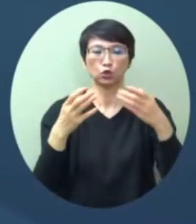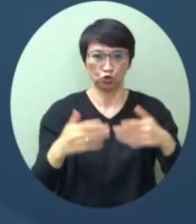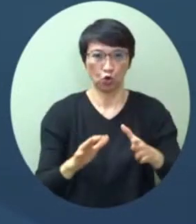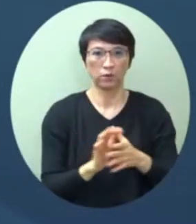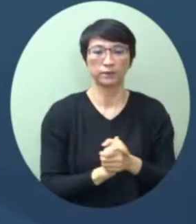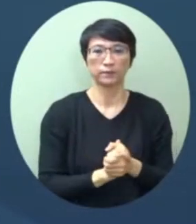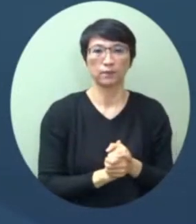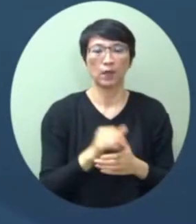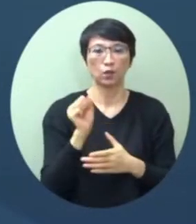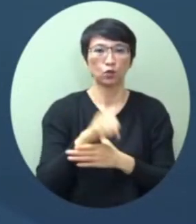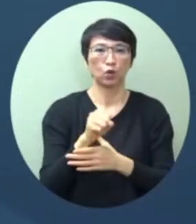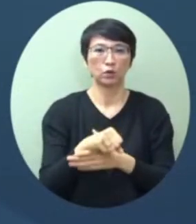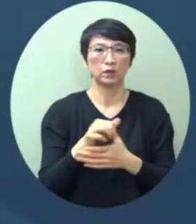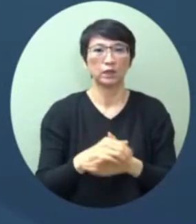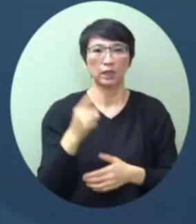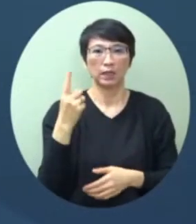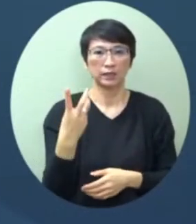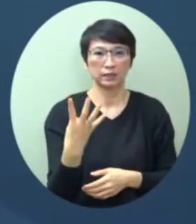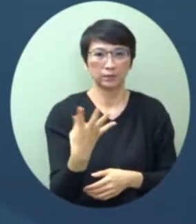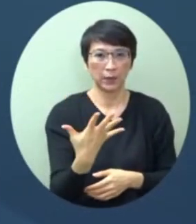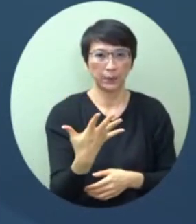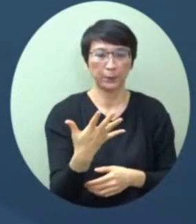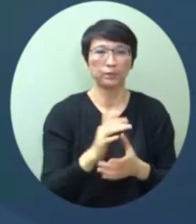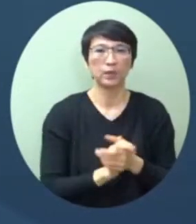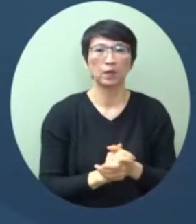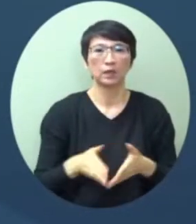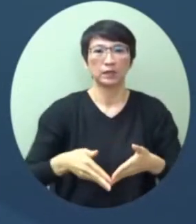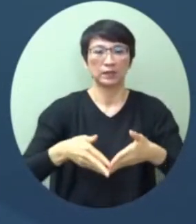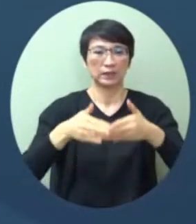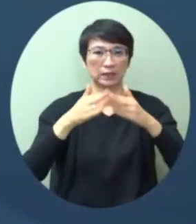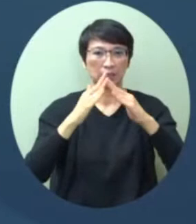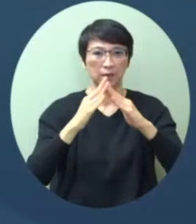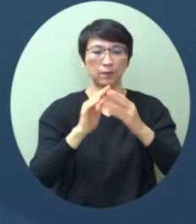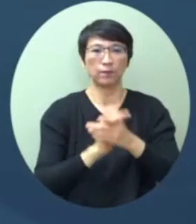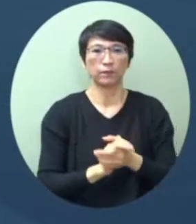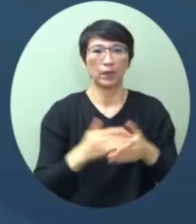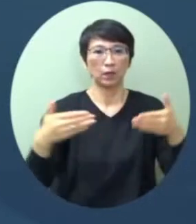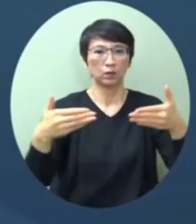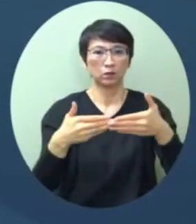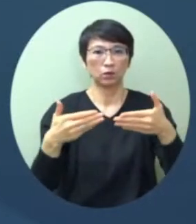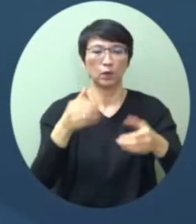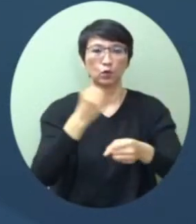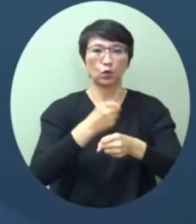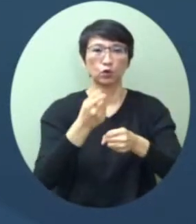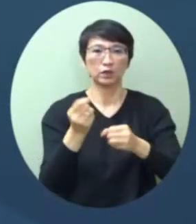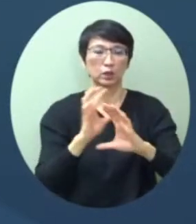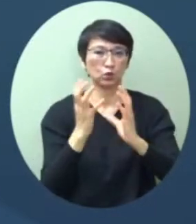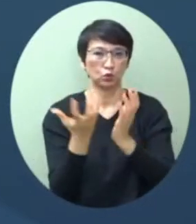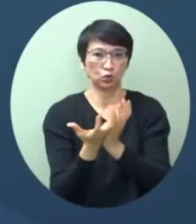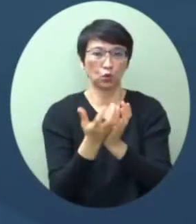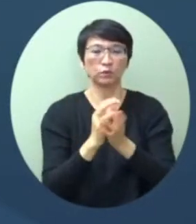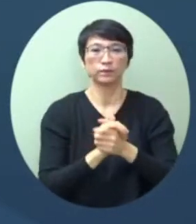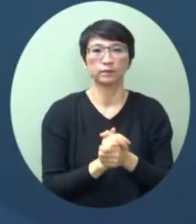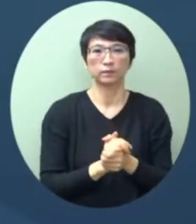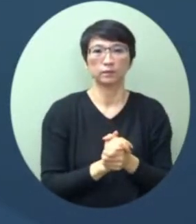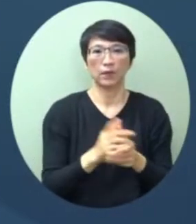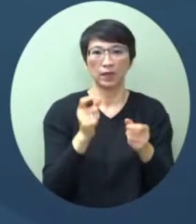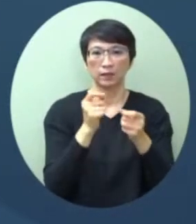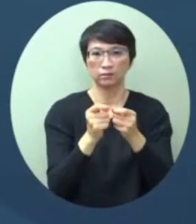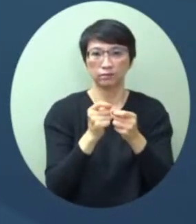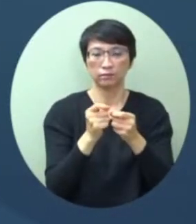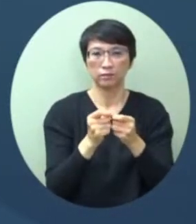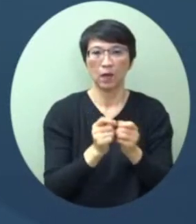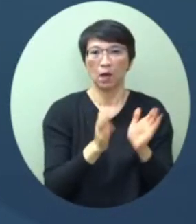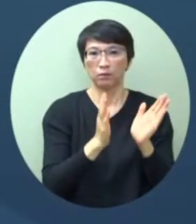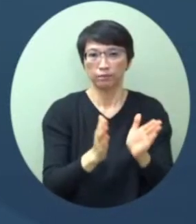commissions and also ministries. There was a meeting at Sumjin last week. We agree that 5 task forces